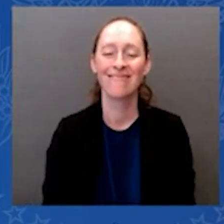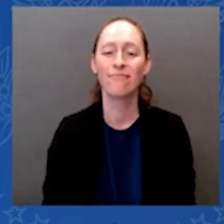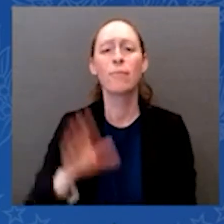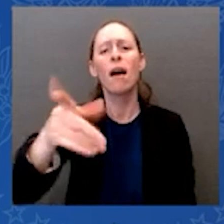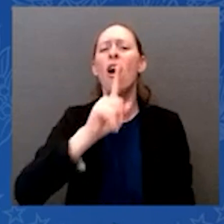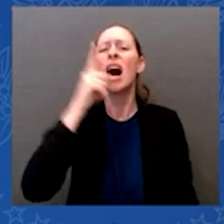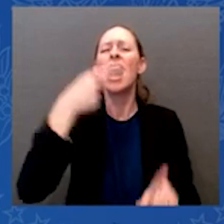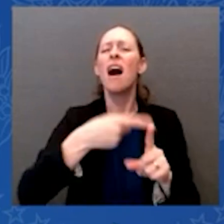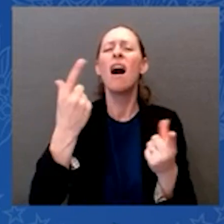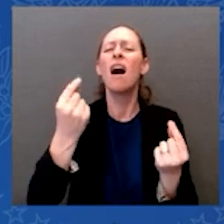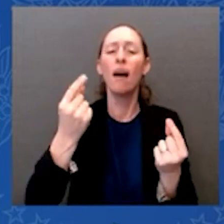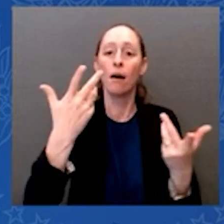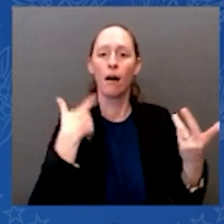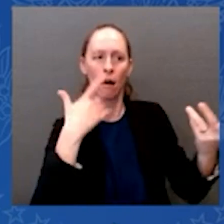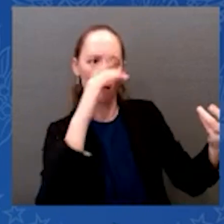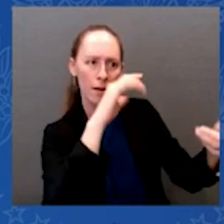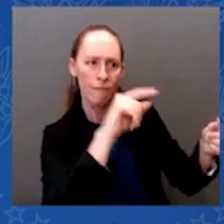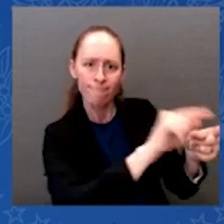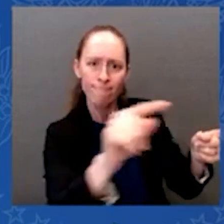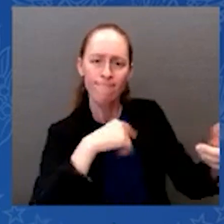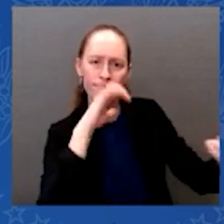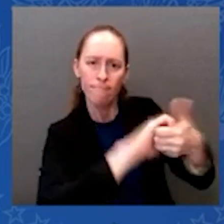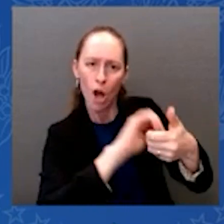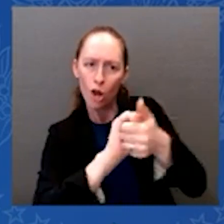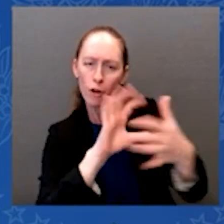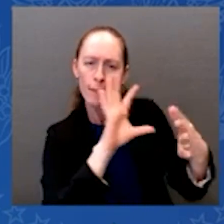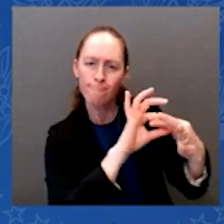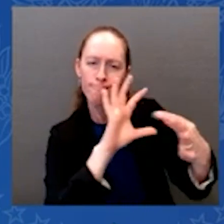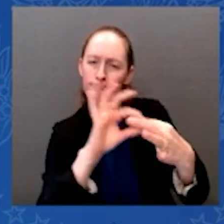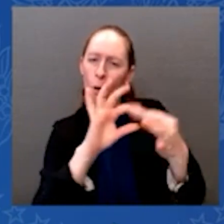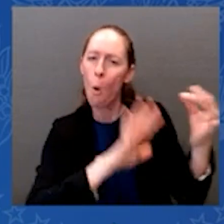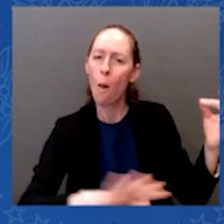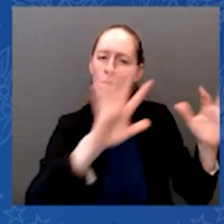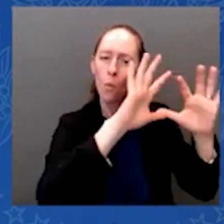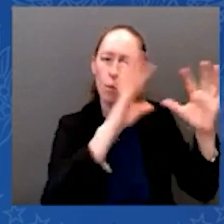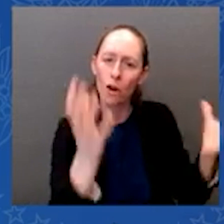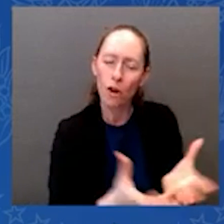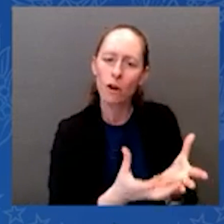to better meet the needs of the people across the Pacific. That's why this historic summit,